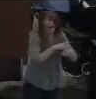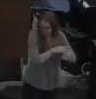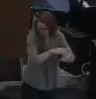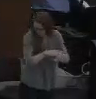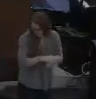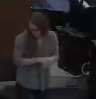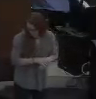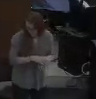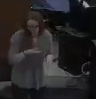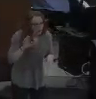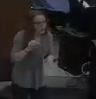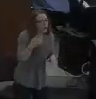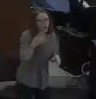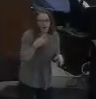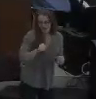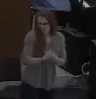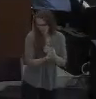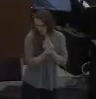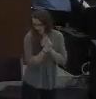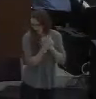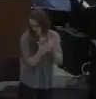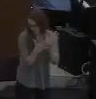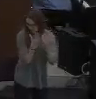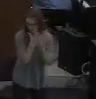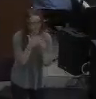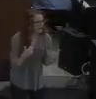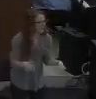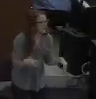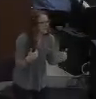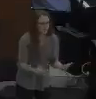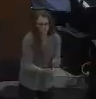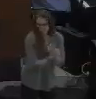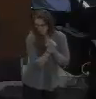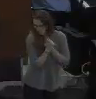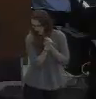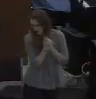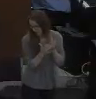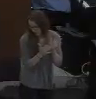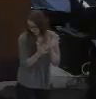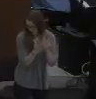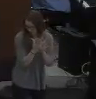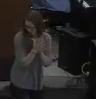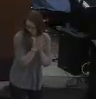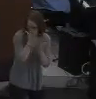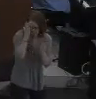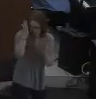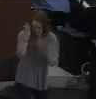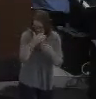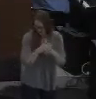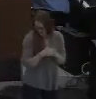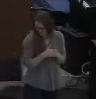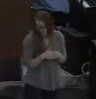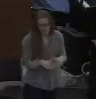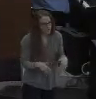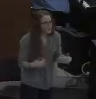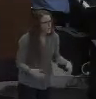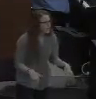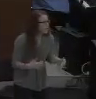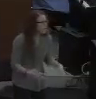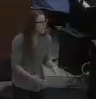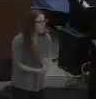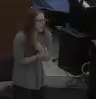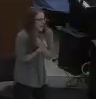earth. Oh, how I love Jesus. Oh, how I love